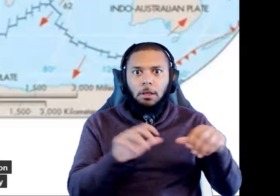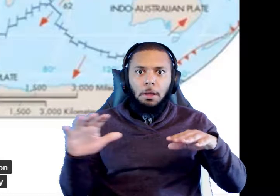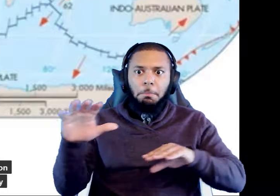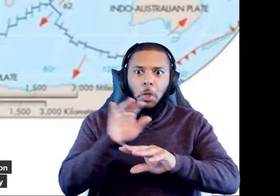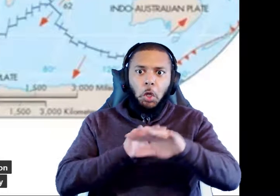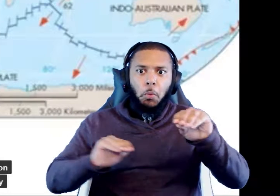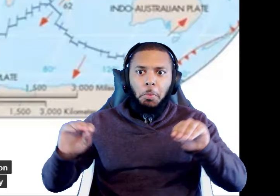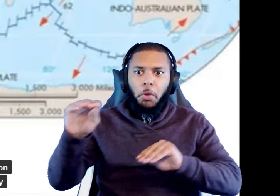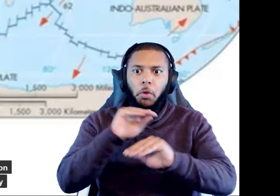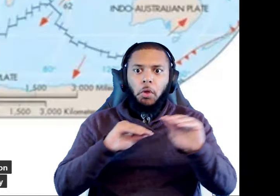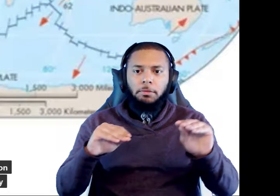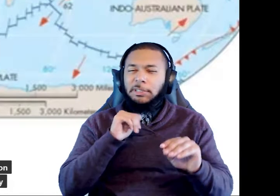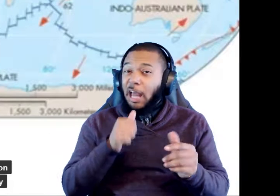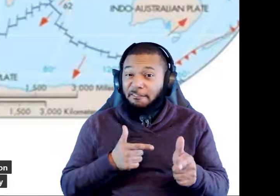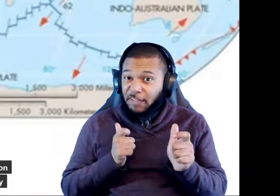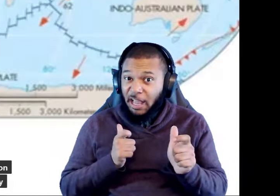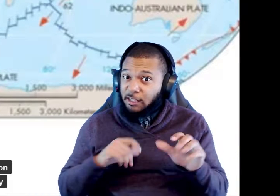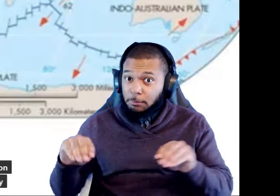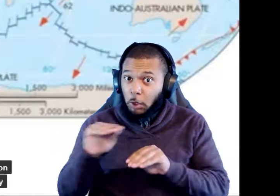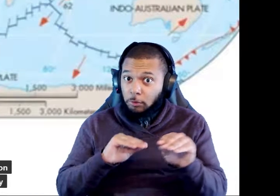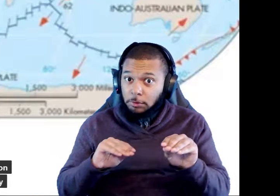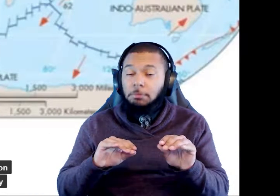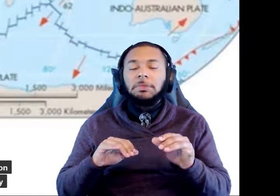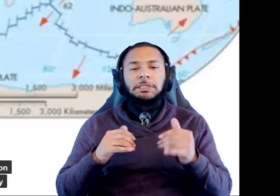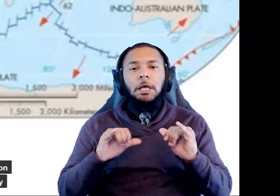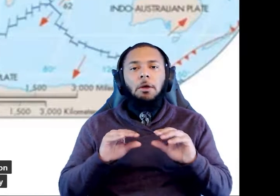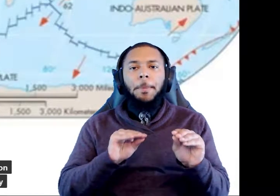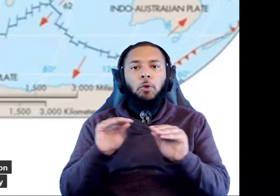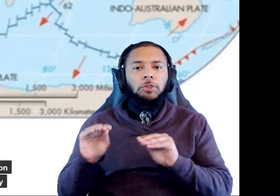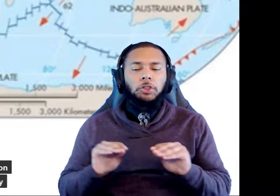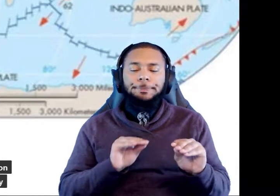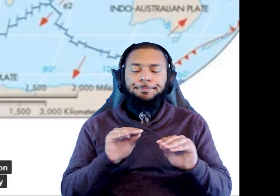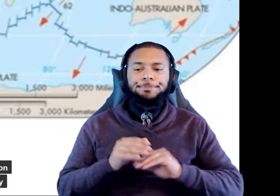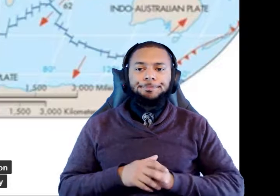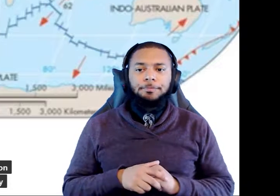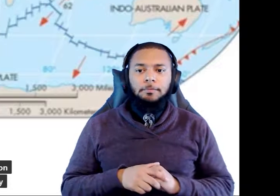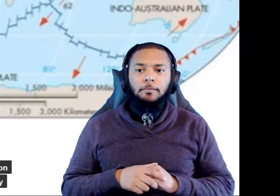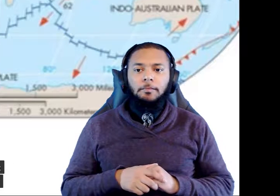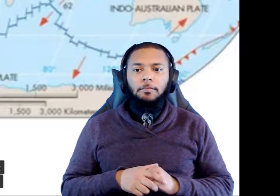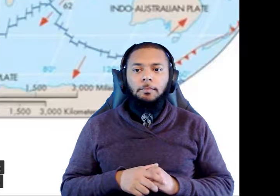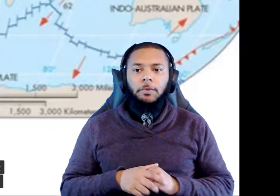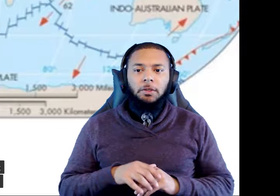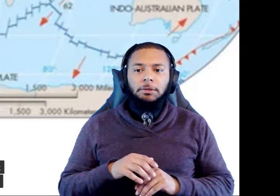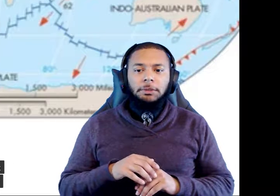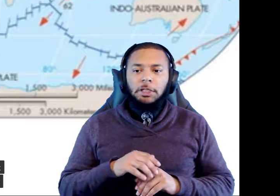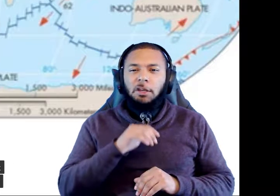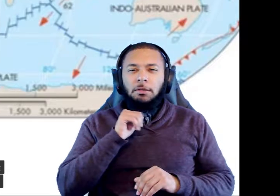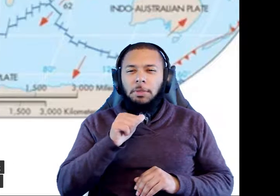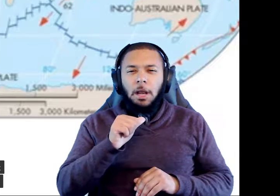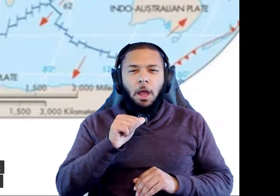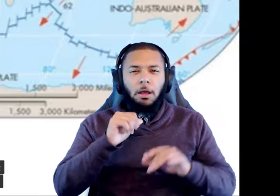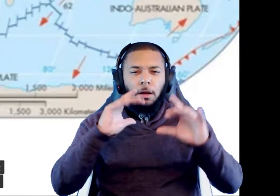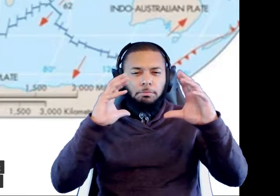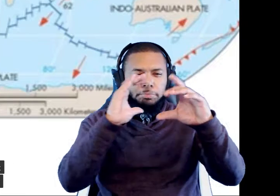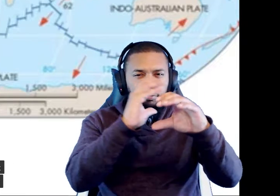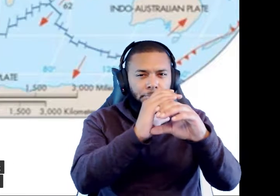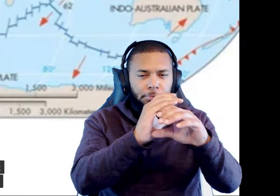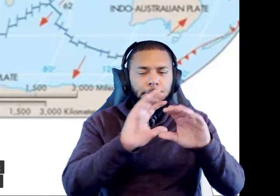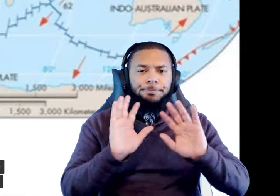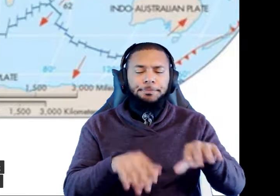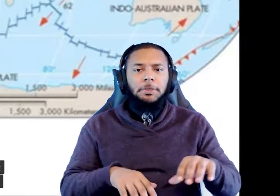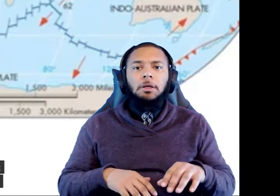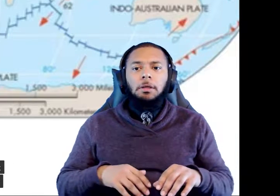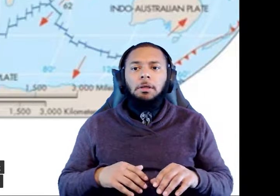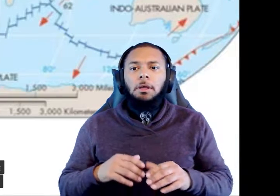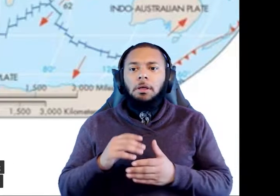motion. Not very fast motion, but motion nonetheless. Without looking too closely at any one plate, we take a closer